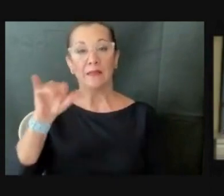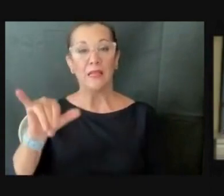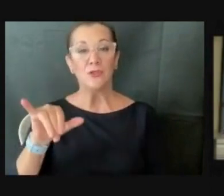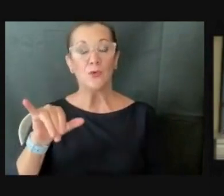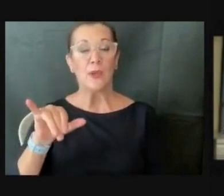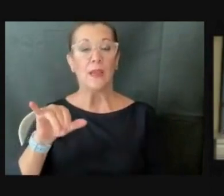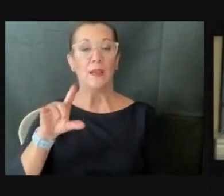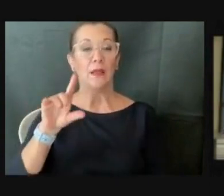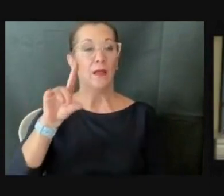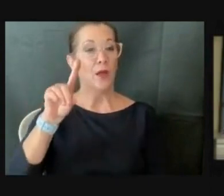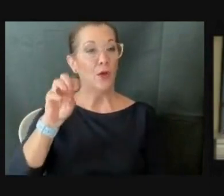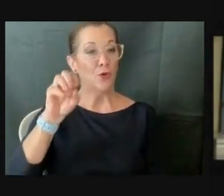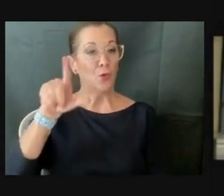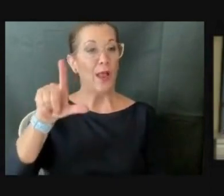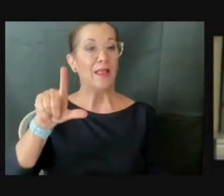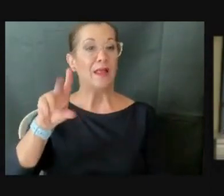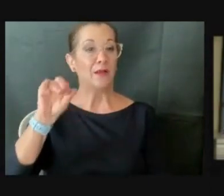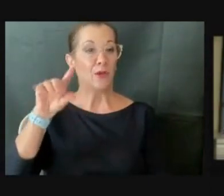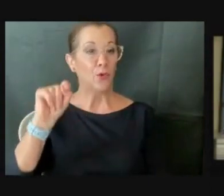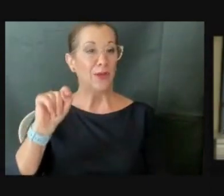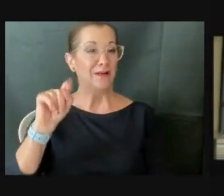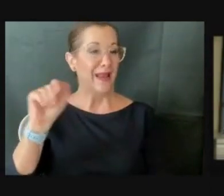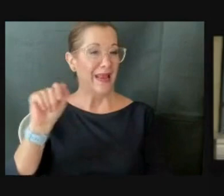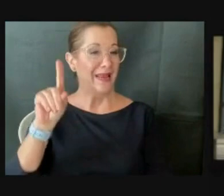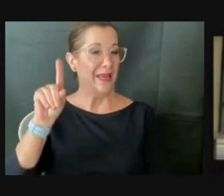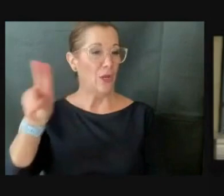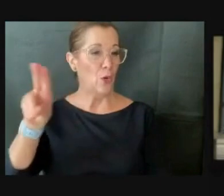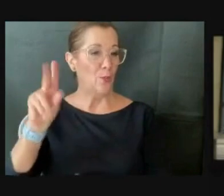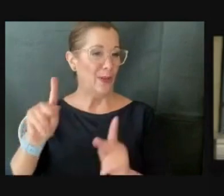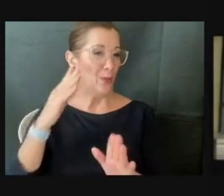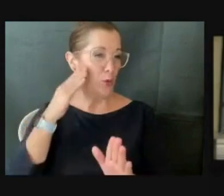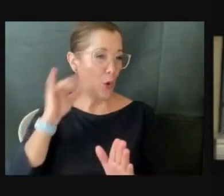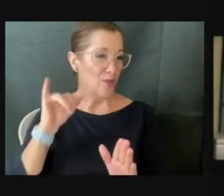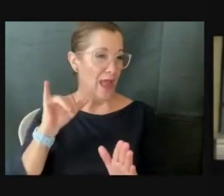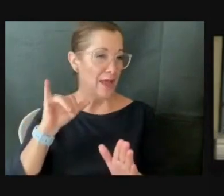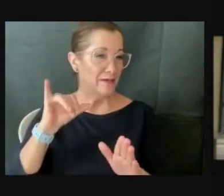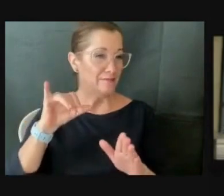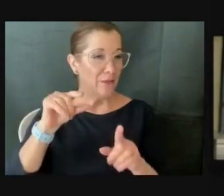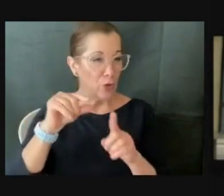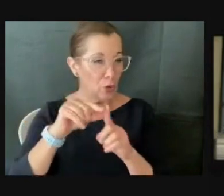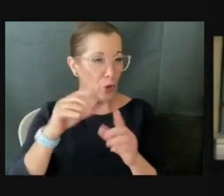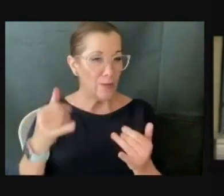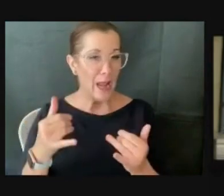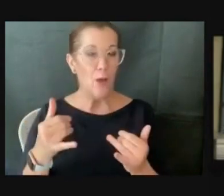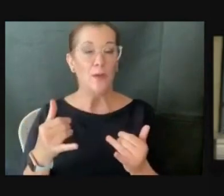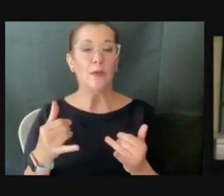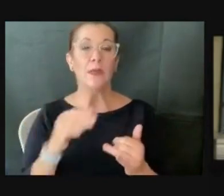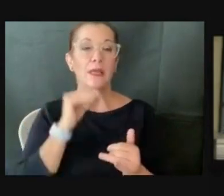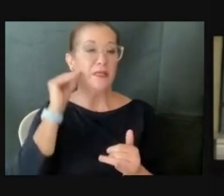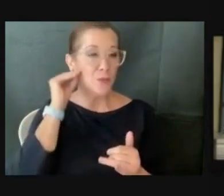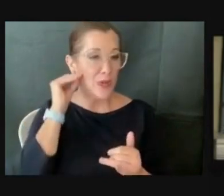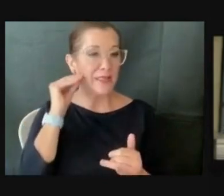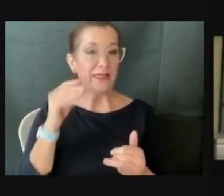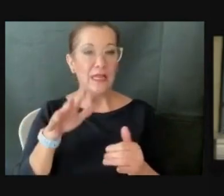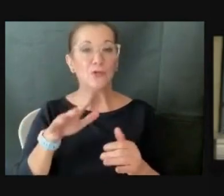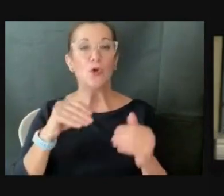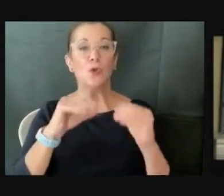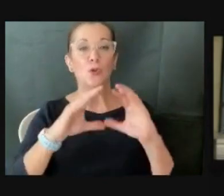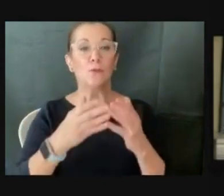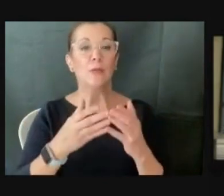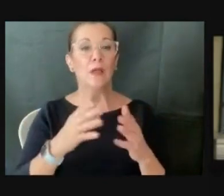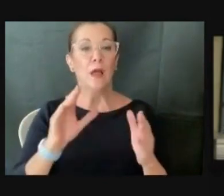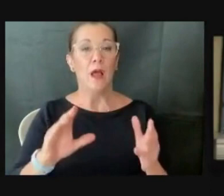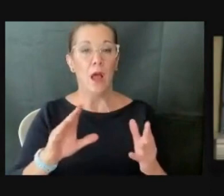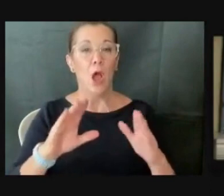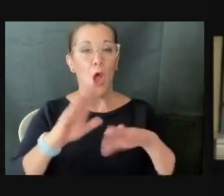lot of people are becoming more familiar with that term now. And this is a residential unit on a permanent foundation that provides additional